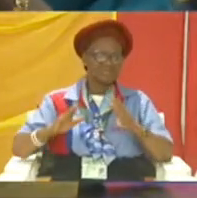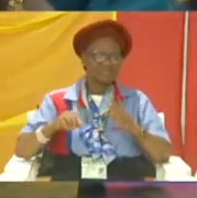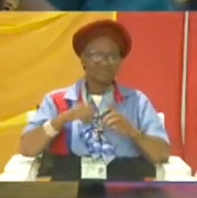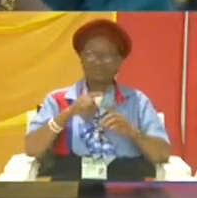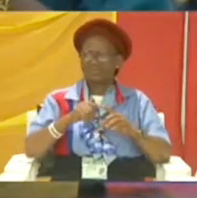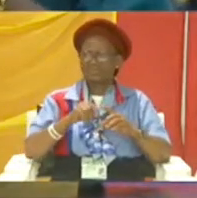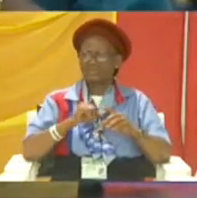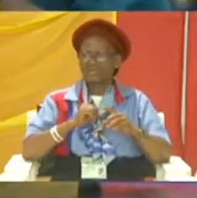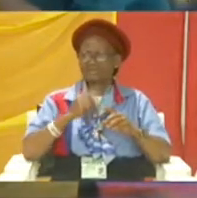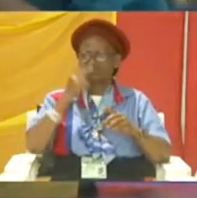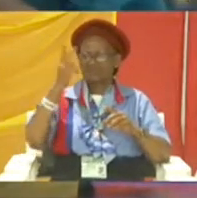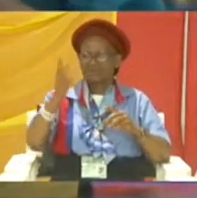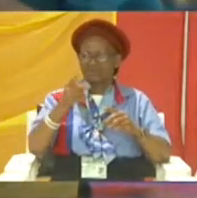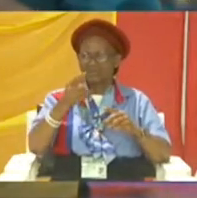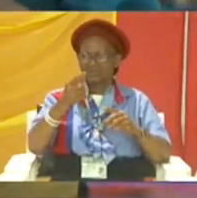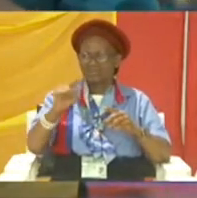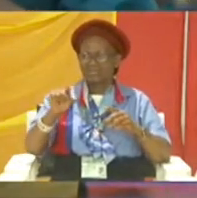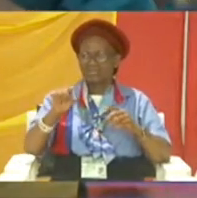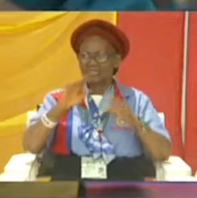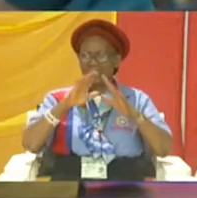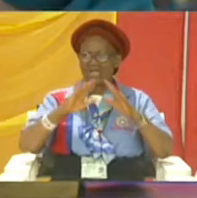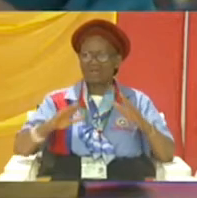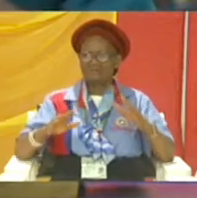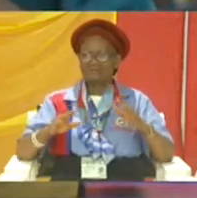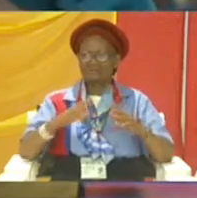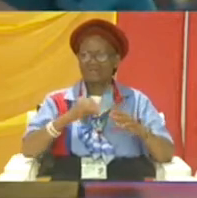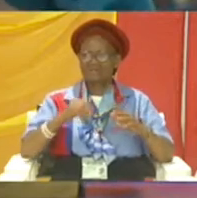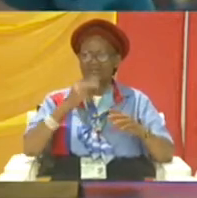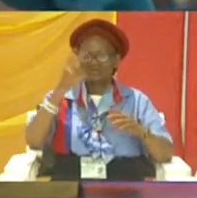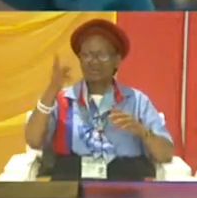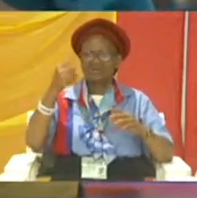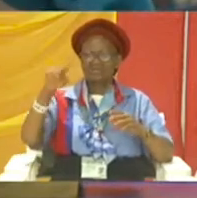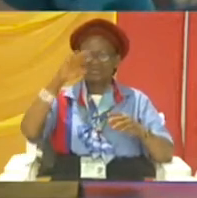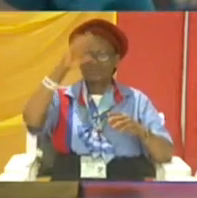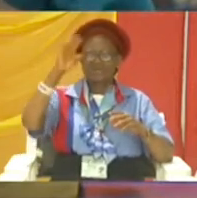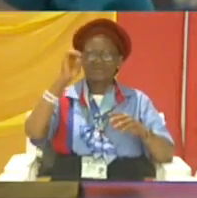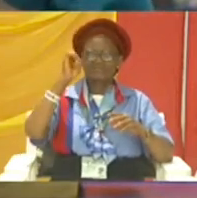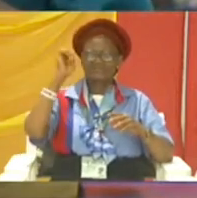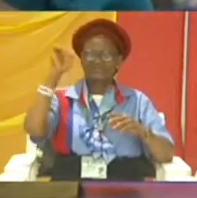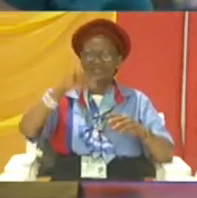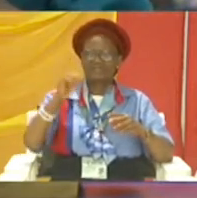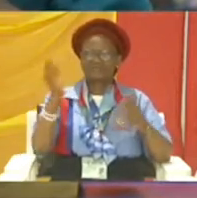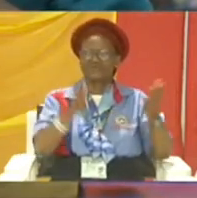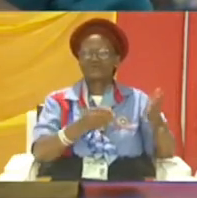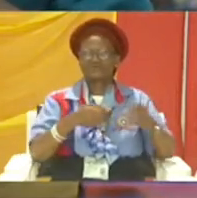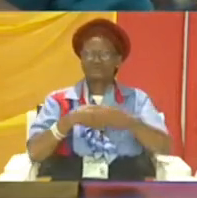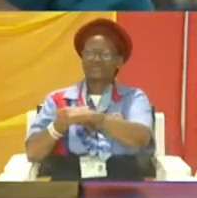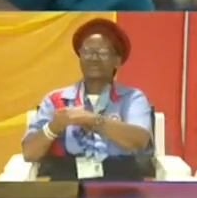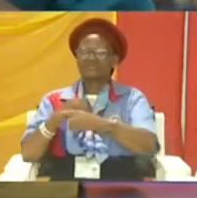the house, and I saw the man they brought me to, I